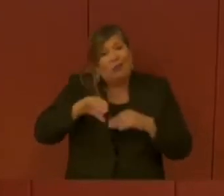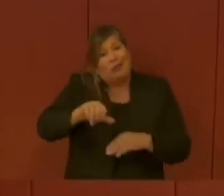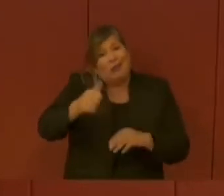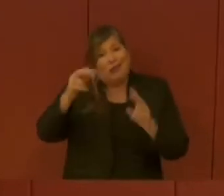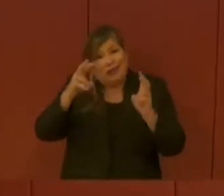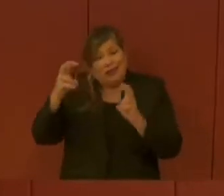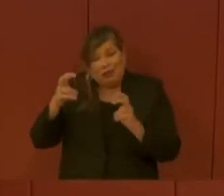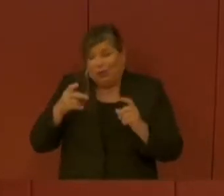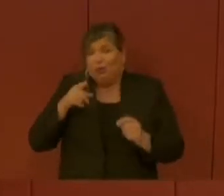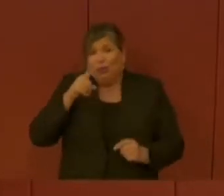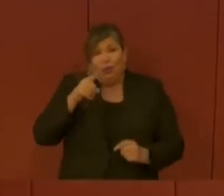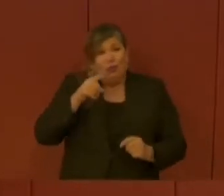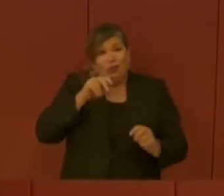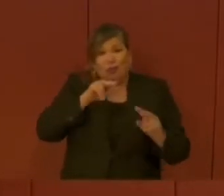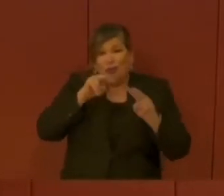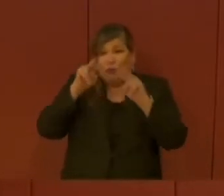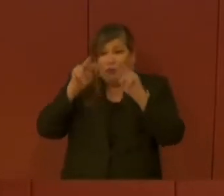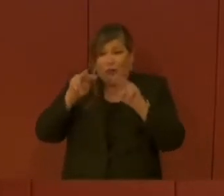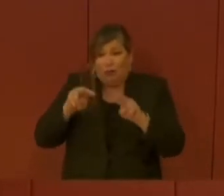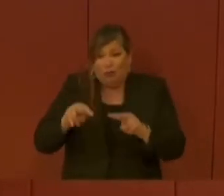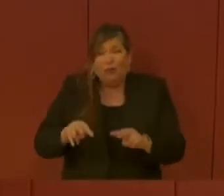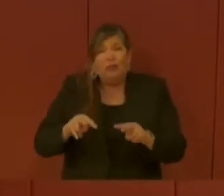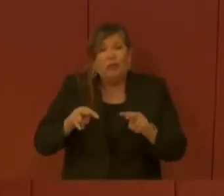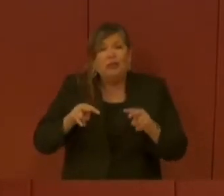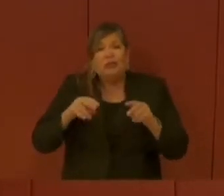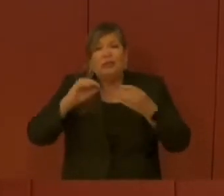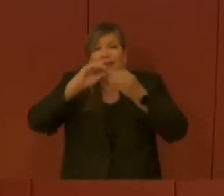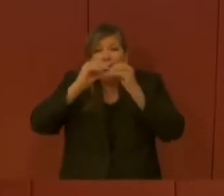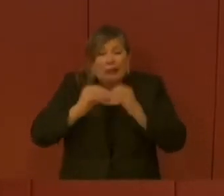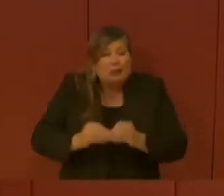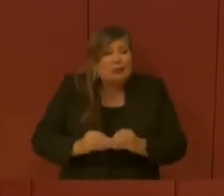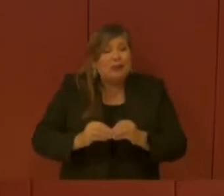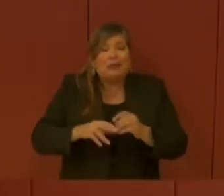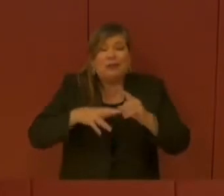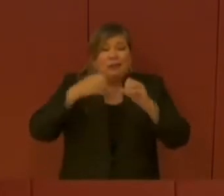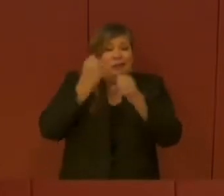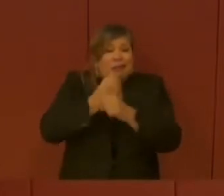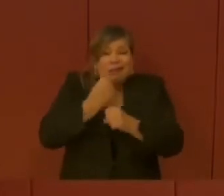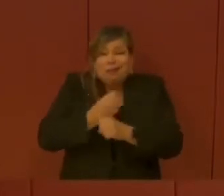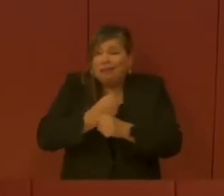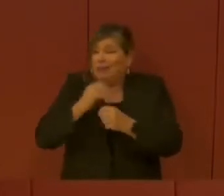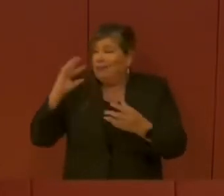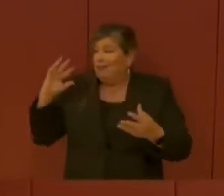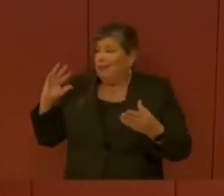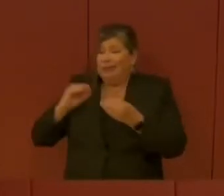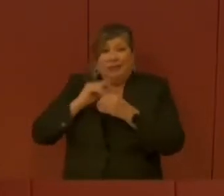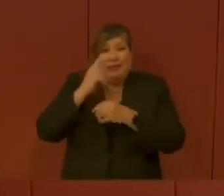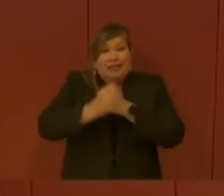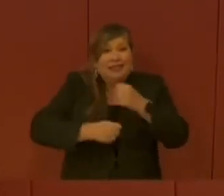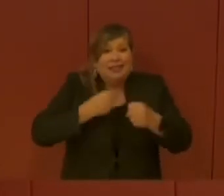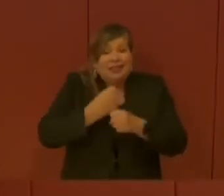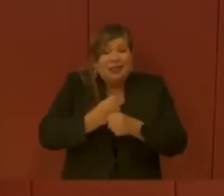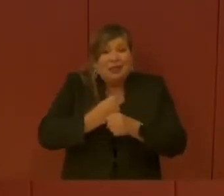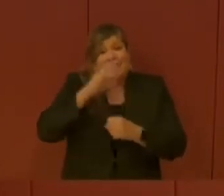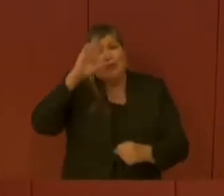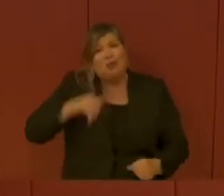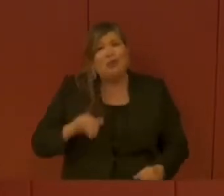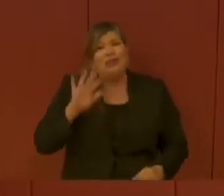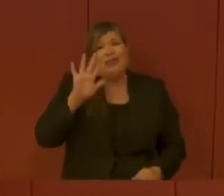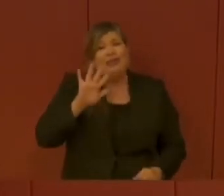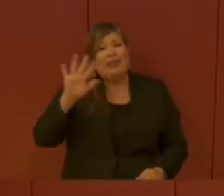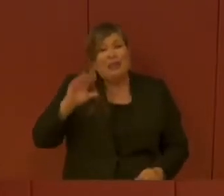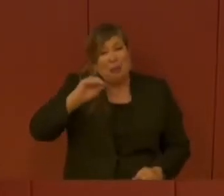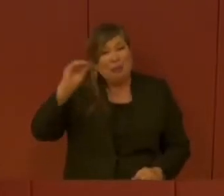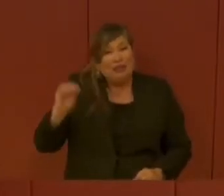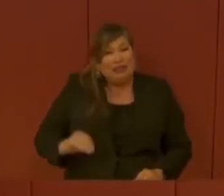look today at total impact of this pandemic over the last year, 55% of those